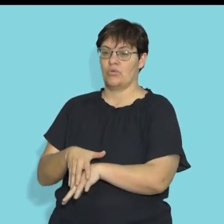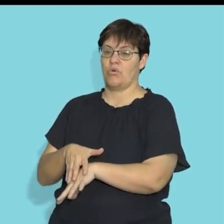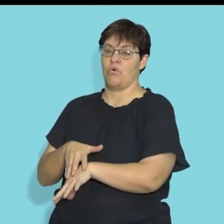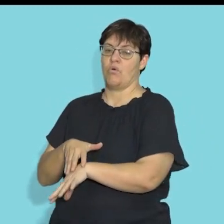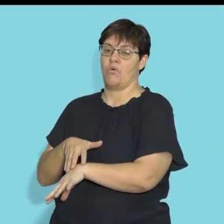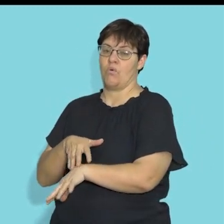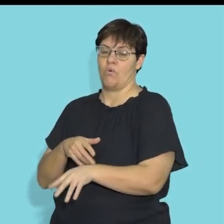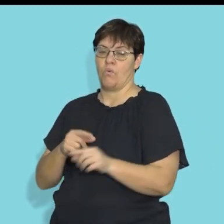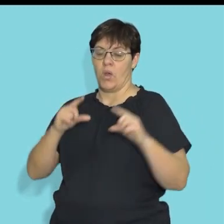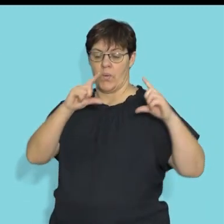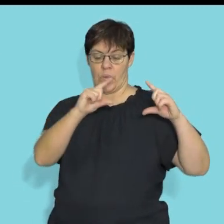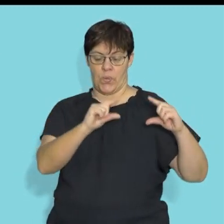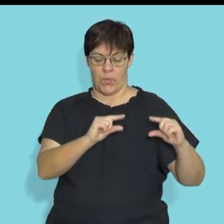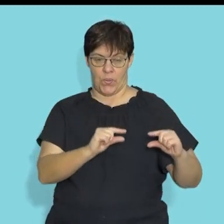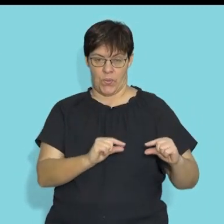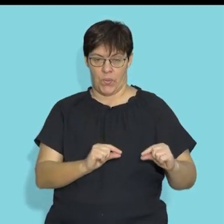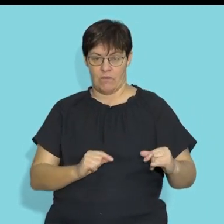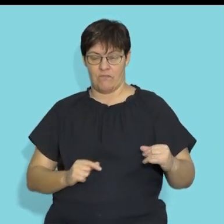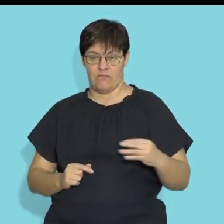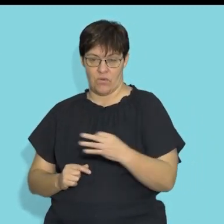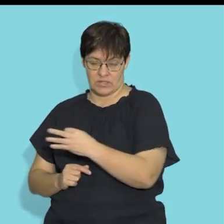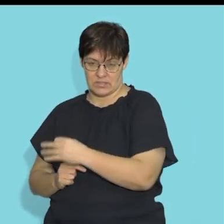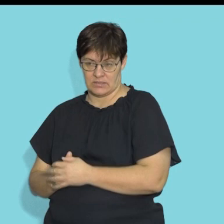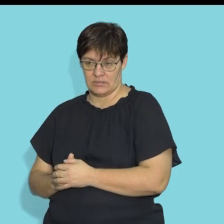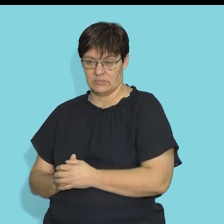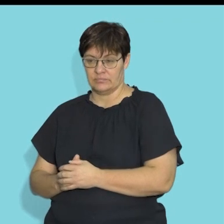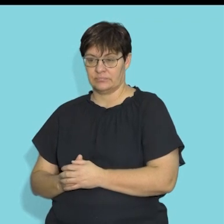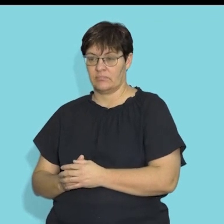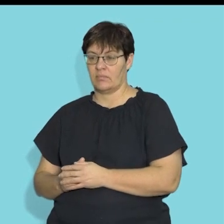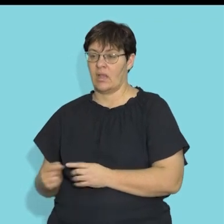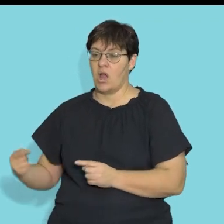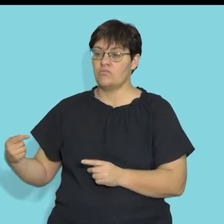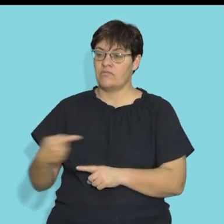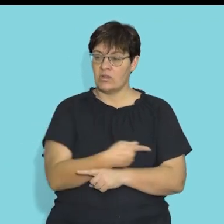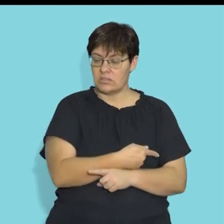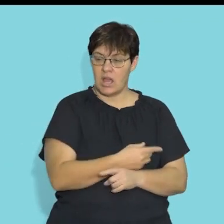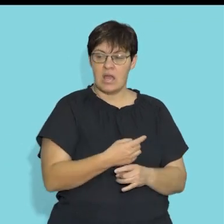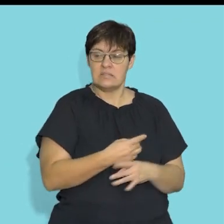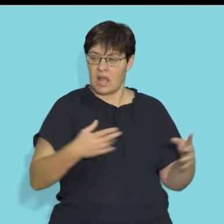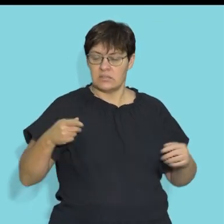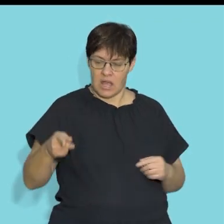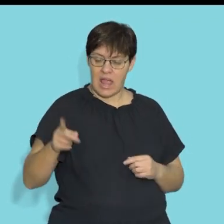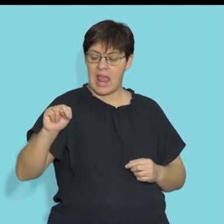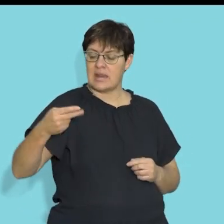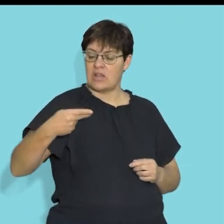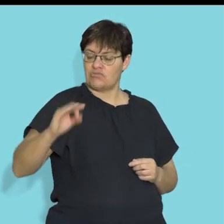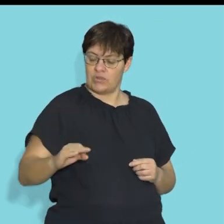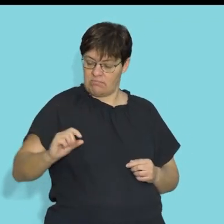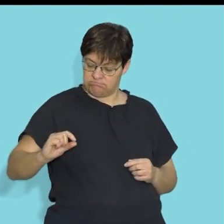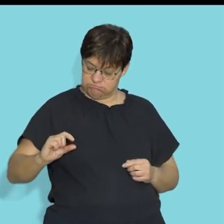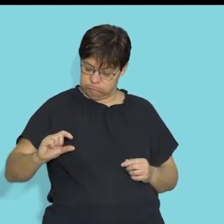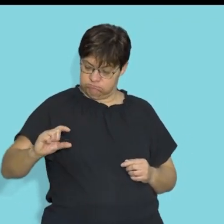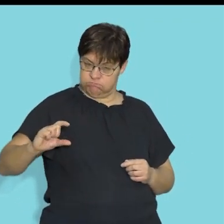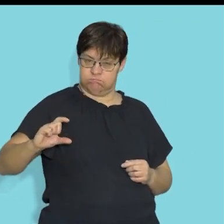starts to slow down for the forward reaction. And while the reverse reaction is now getting more ammonia in